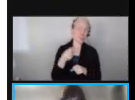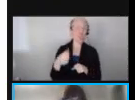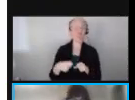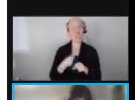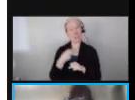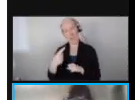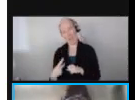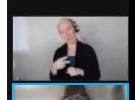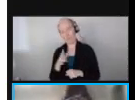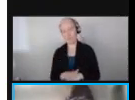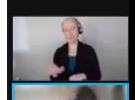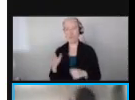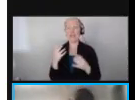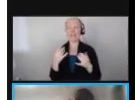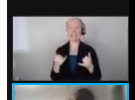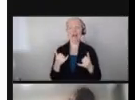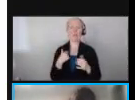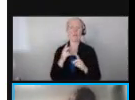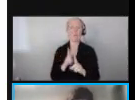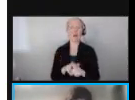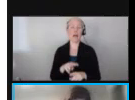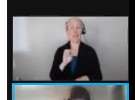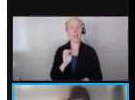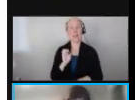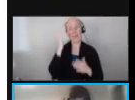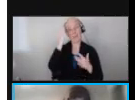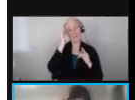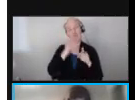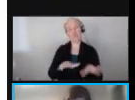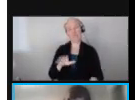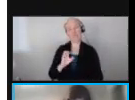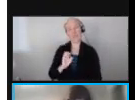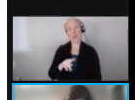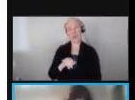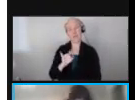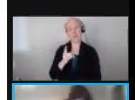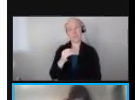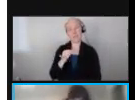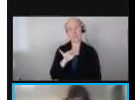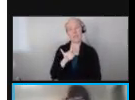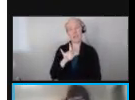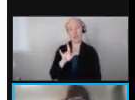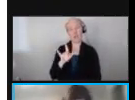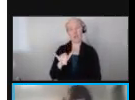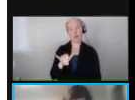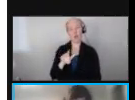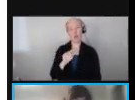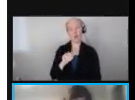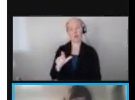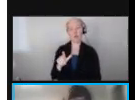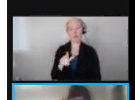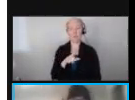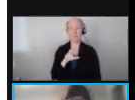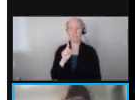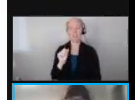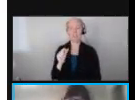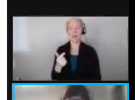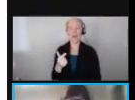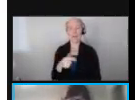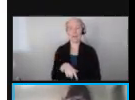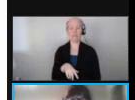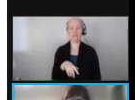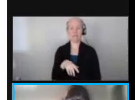We've moved to using the epidemiological tool of directed acyclic graphs. DAGs are the